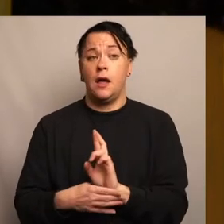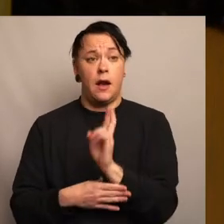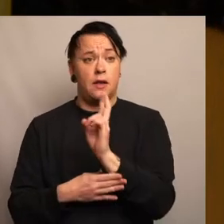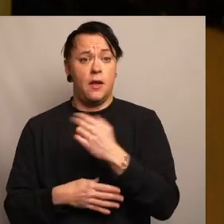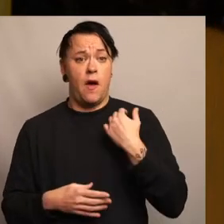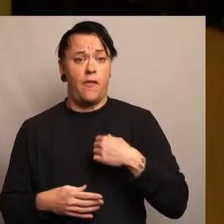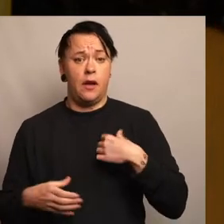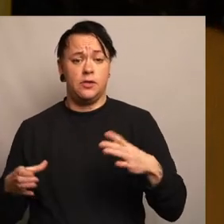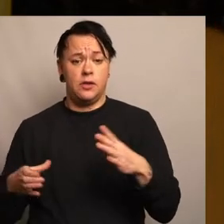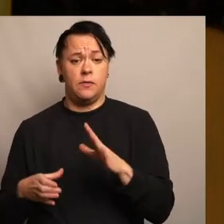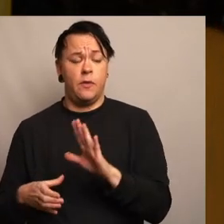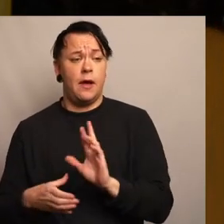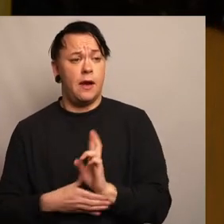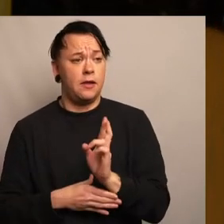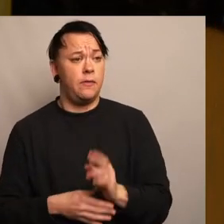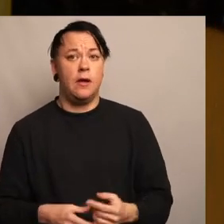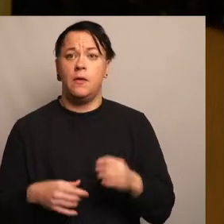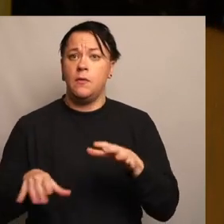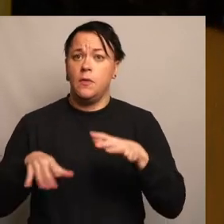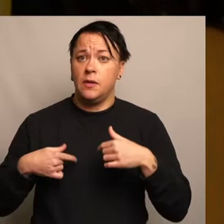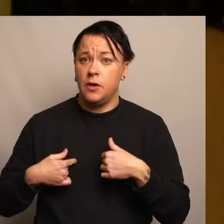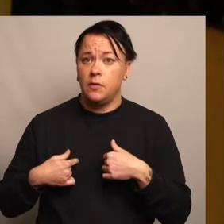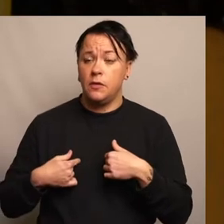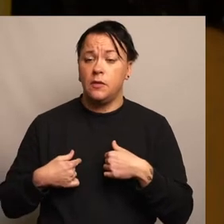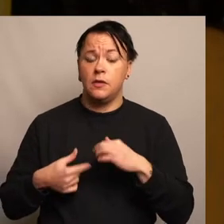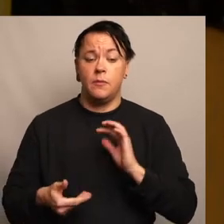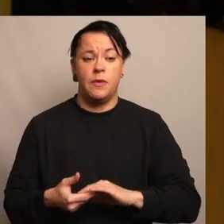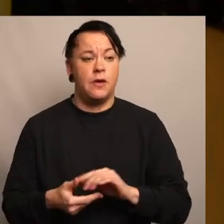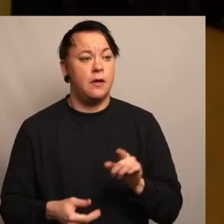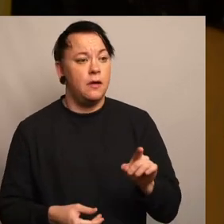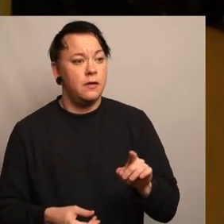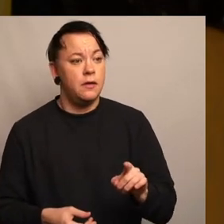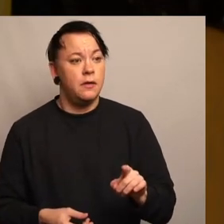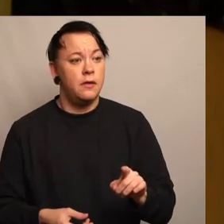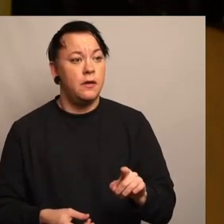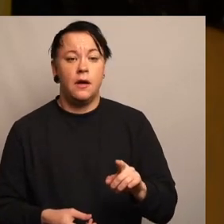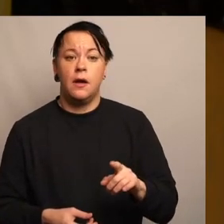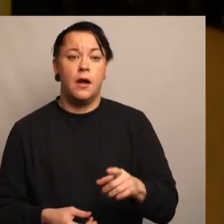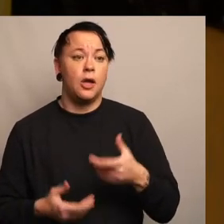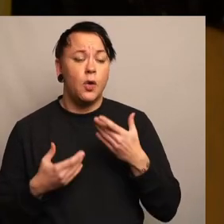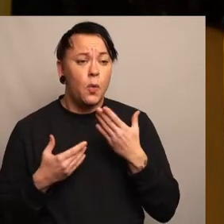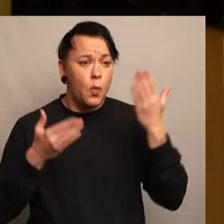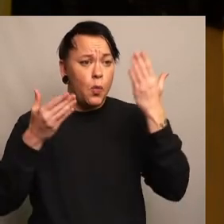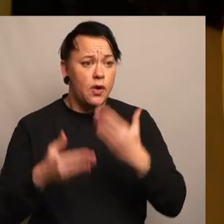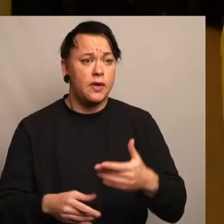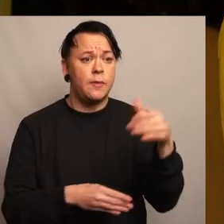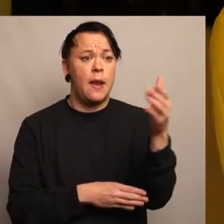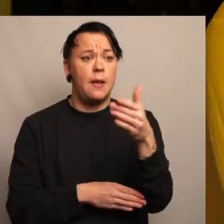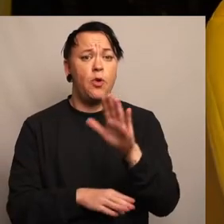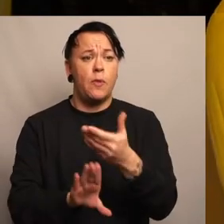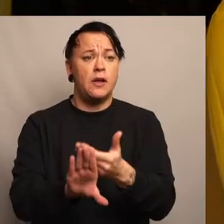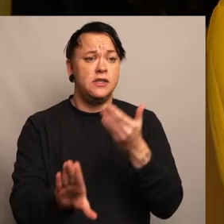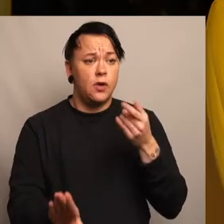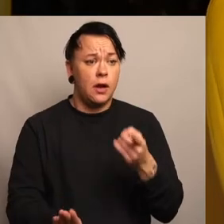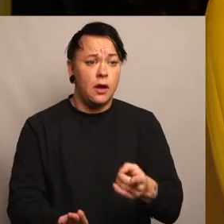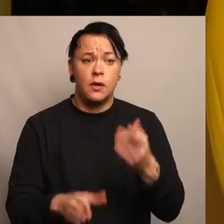maybe people, they attack me in the way that you are not respecting the history of the flag, you are kind of unrespect